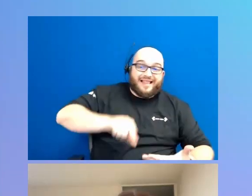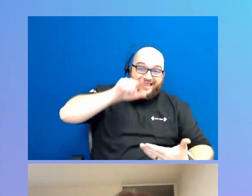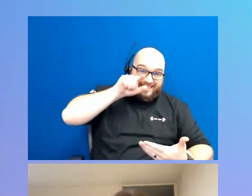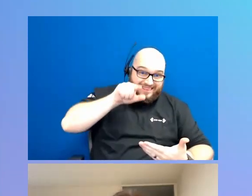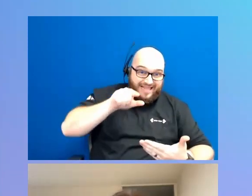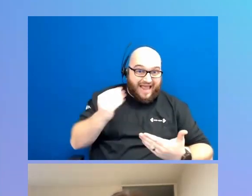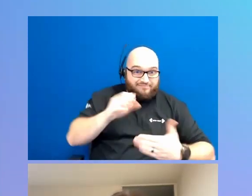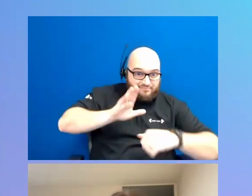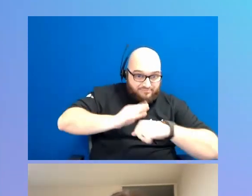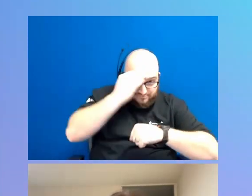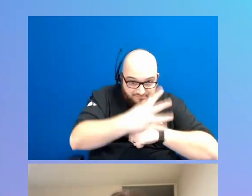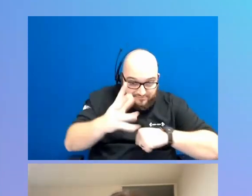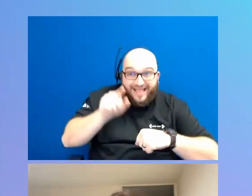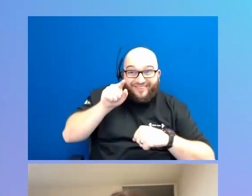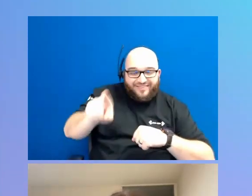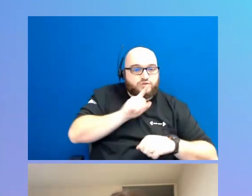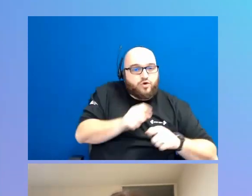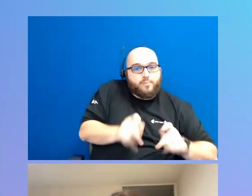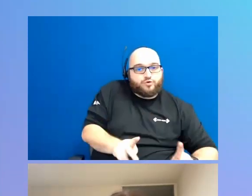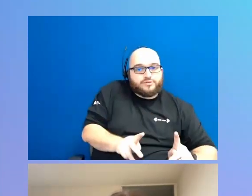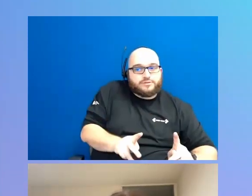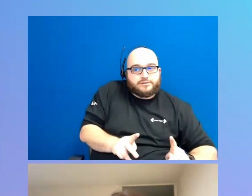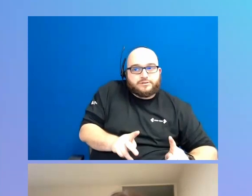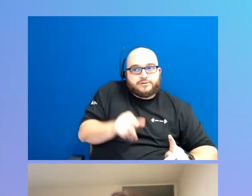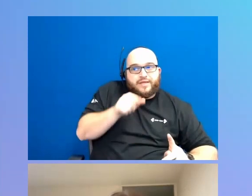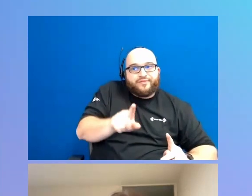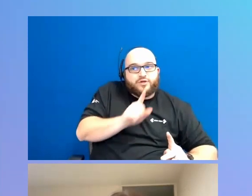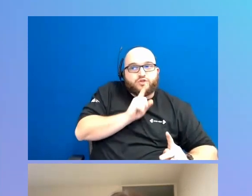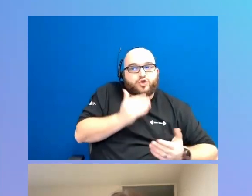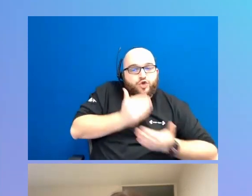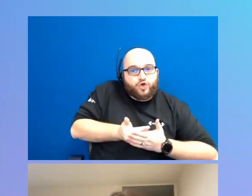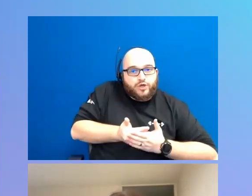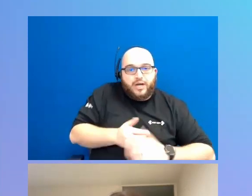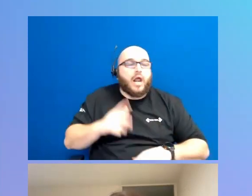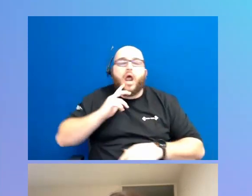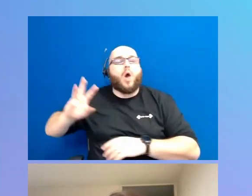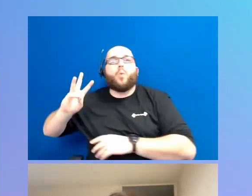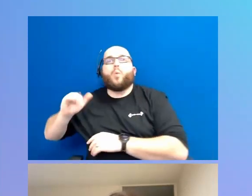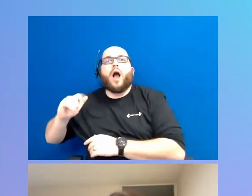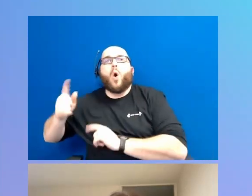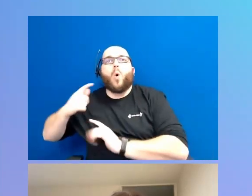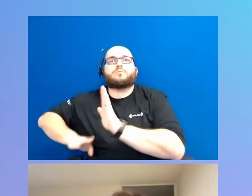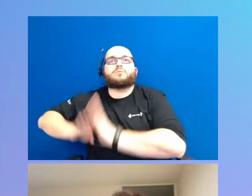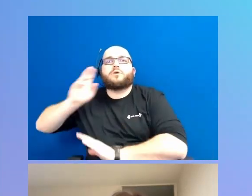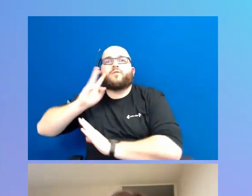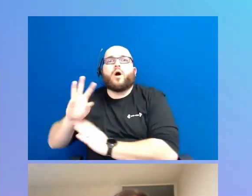opportunities. Let's not be afraid of them. Let's not be short-sighted that WCAG was only written for web, but take the